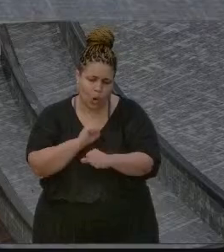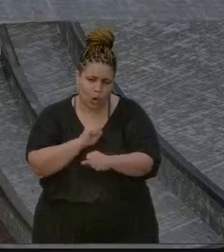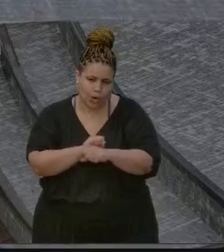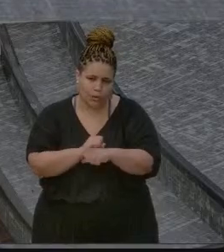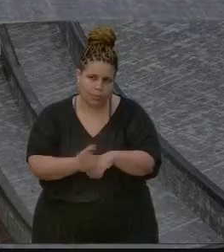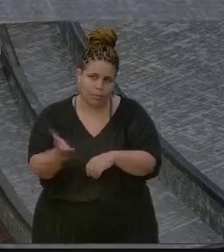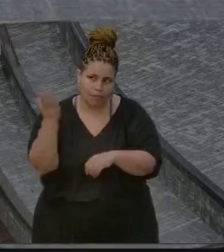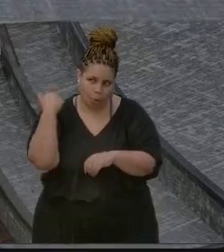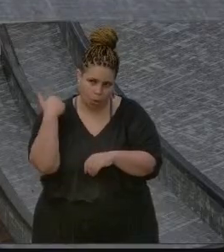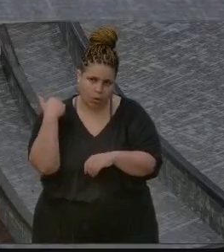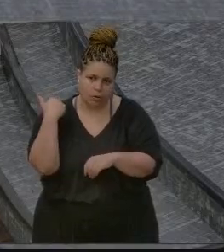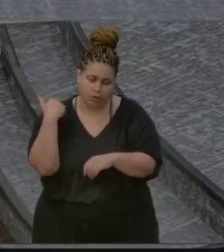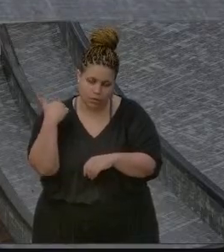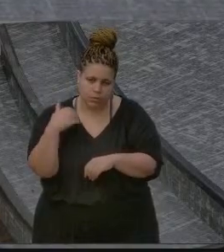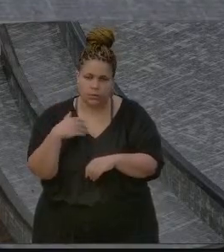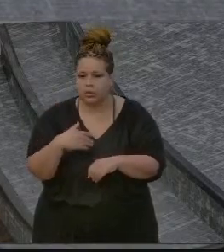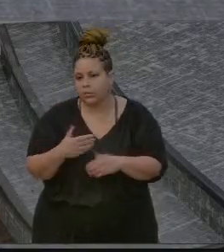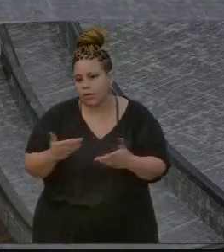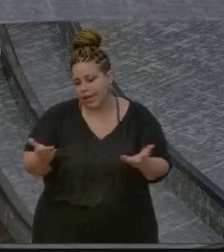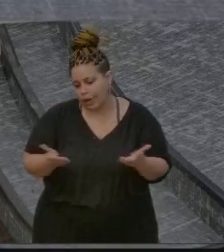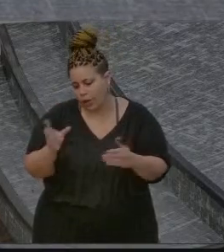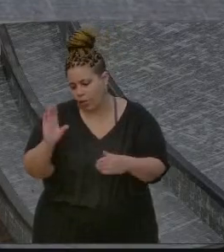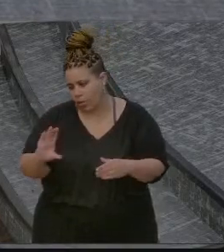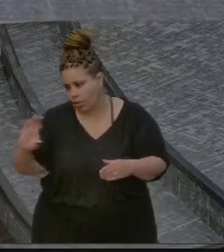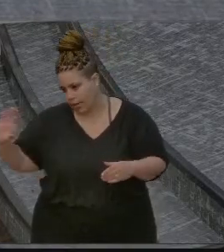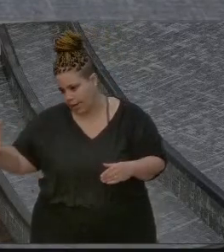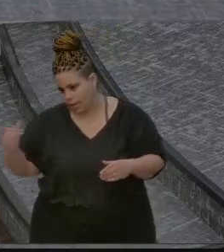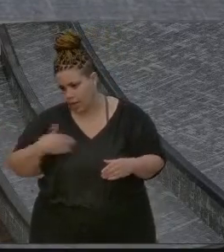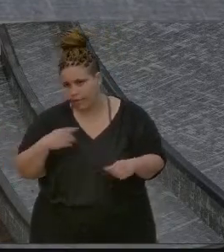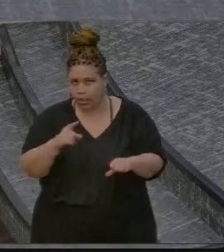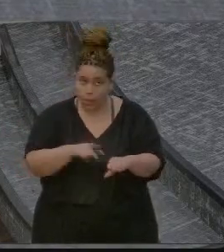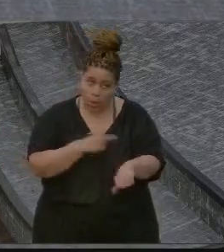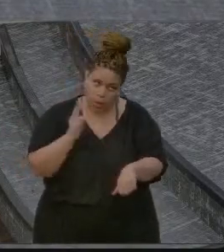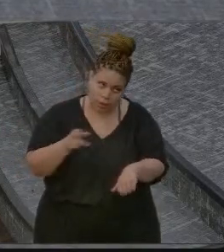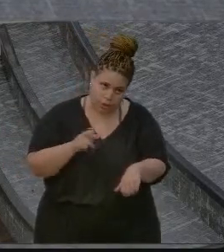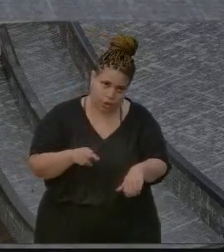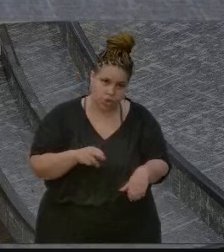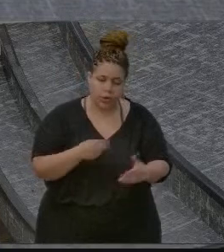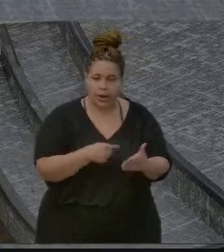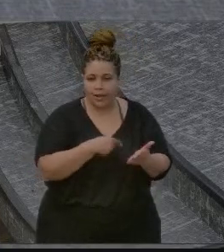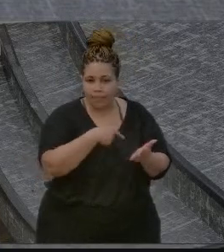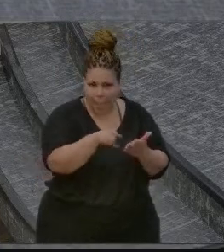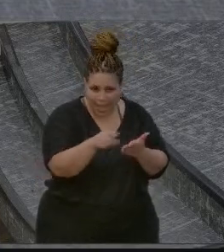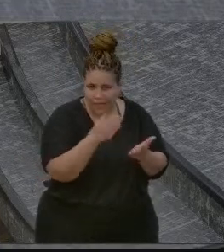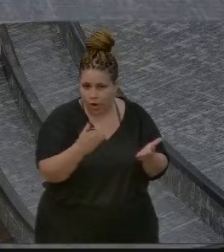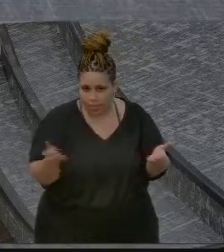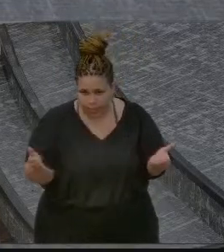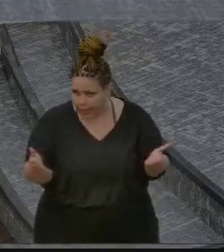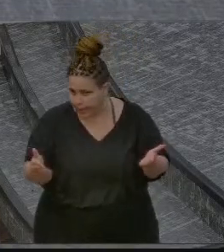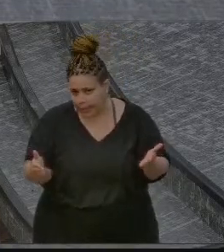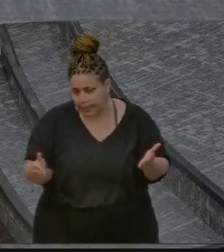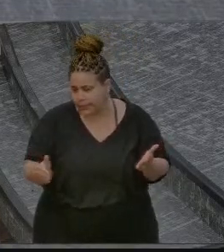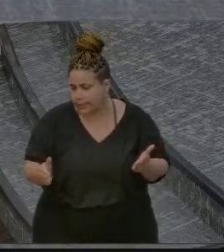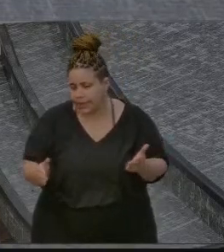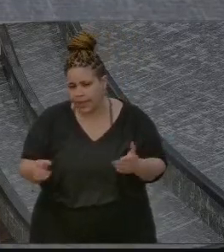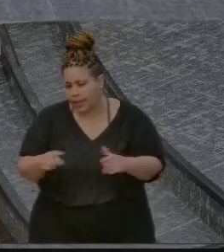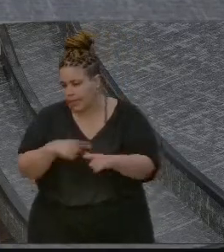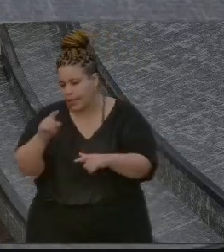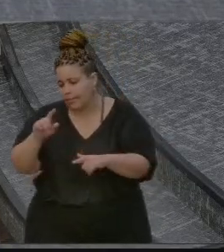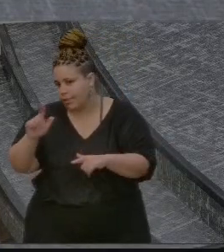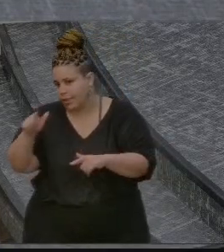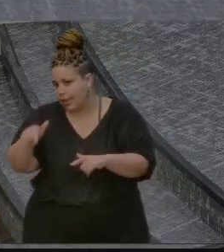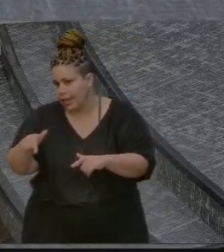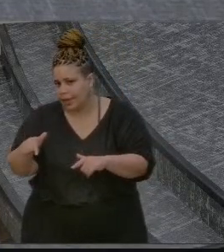in Clark County, we have a long history of funding things to fill a need and then defunding them when we start to